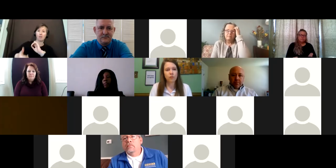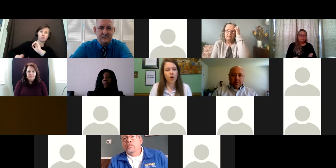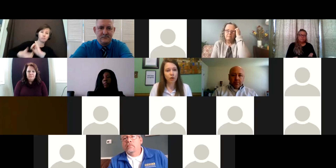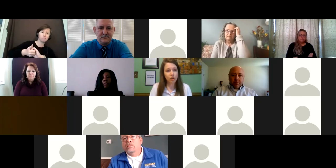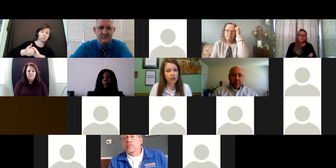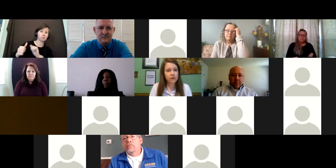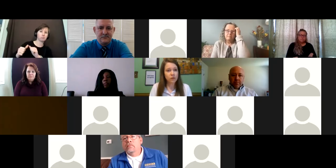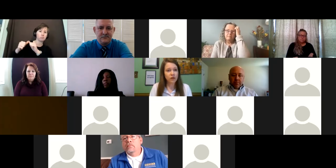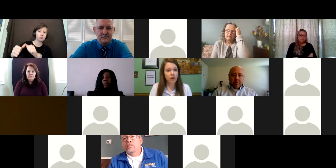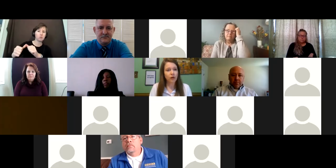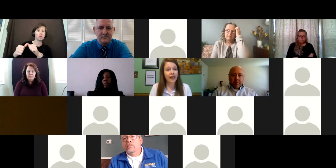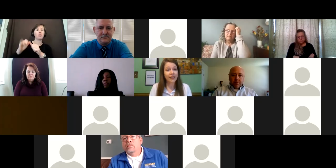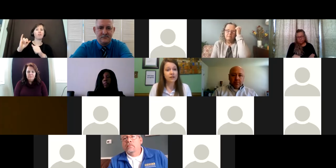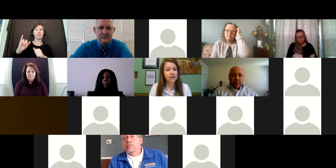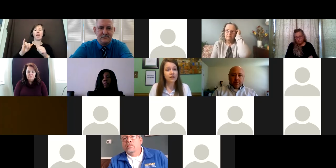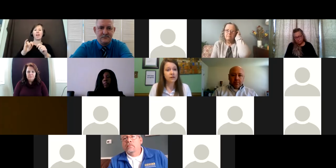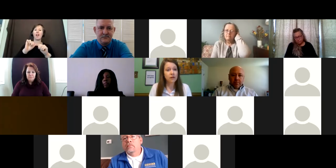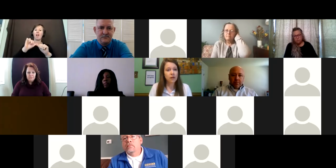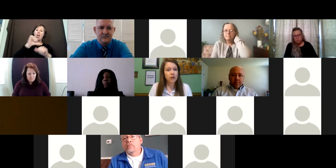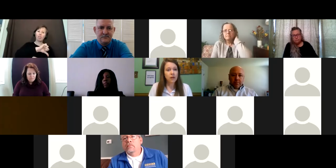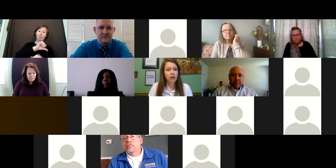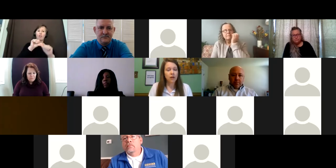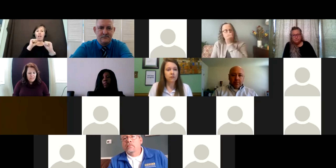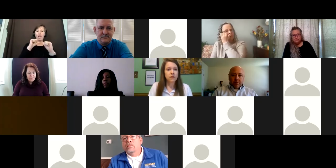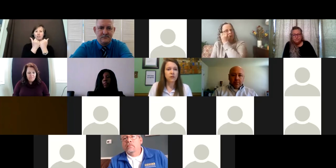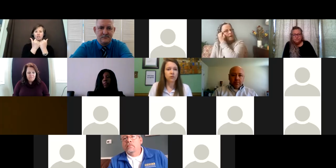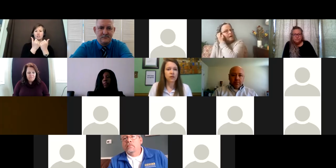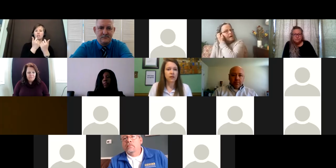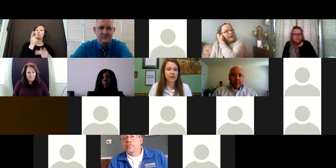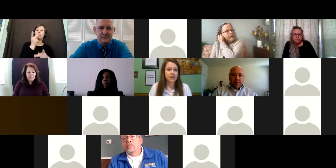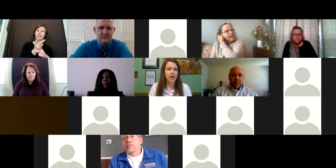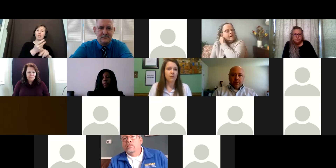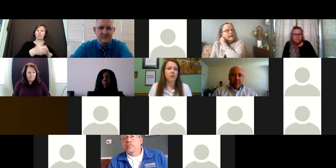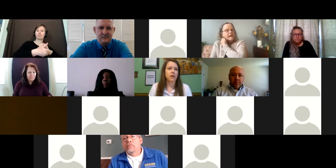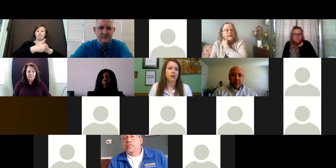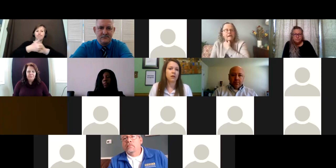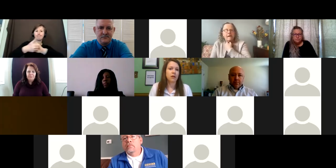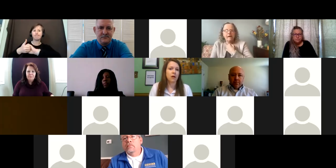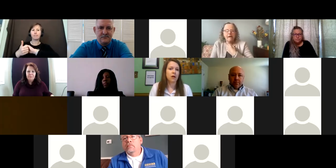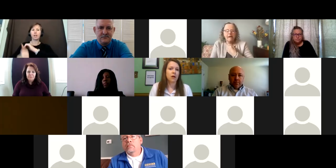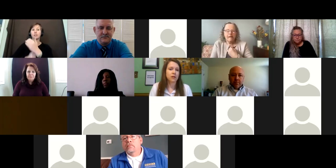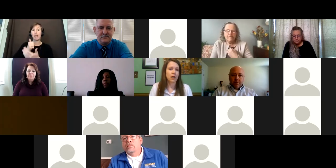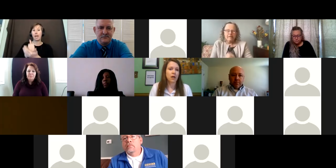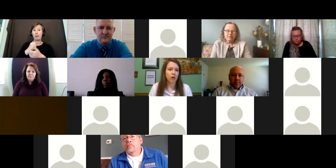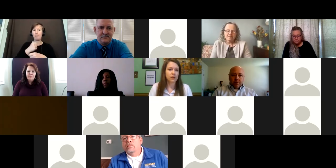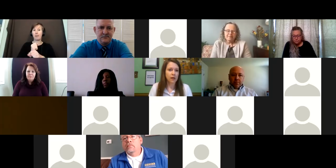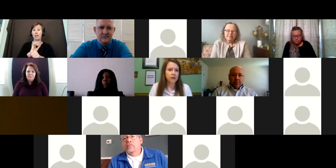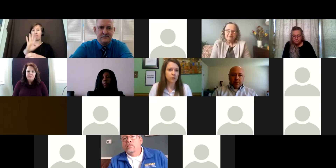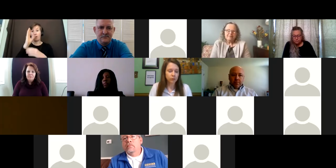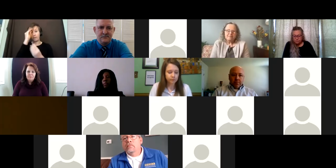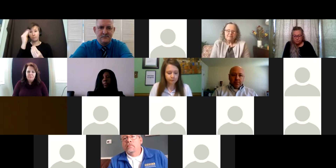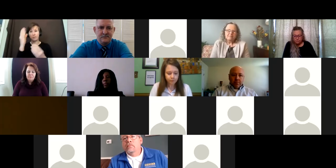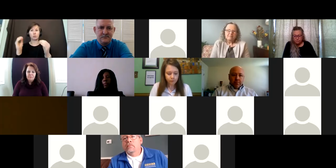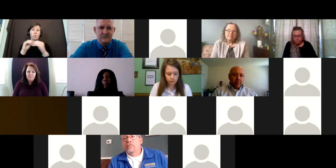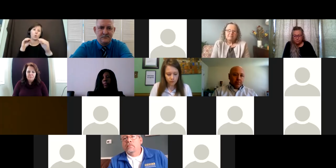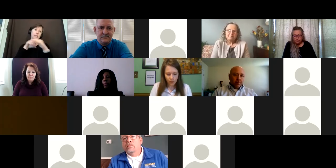interdepartmental partnerships with other agencies to be able to assist them in making their content more